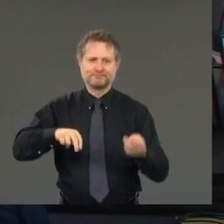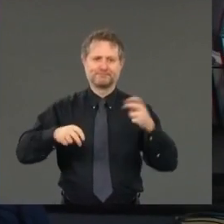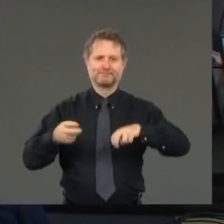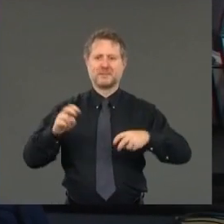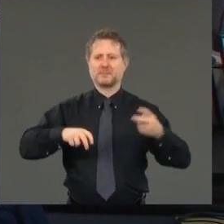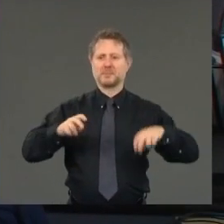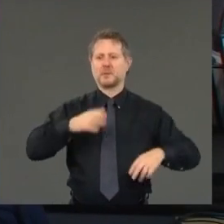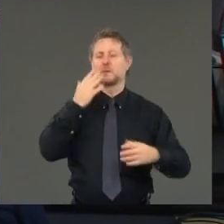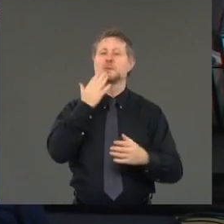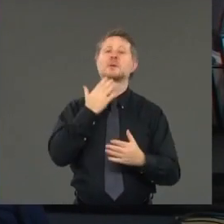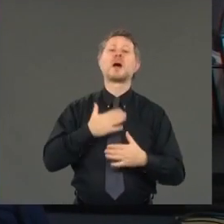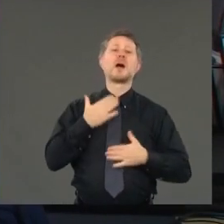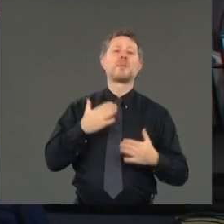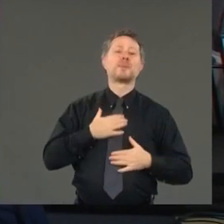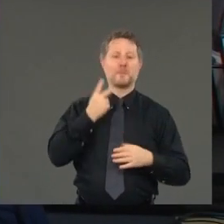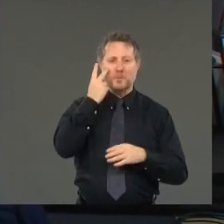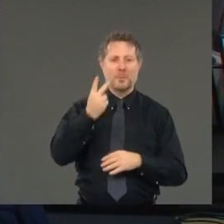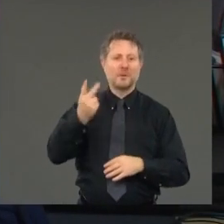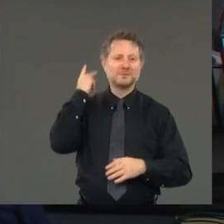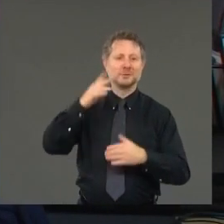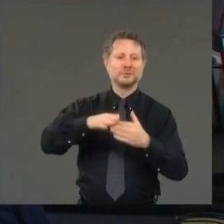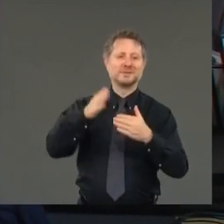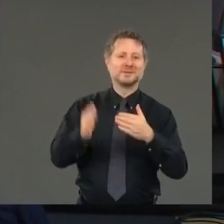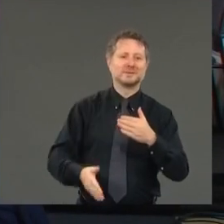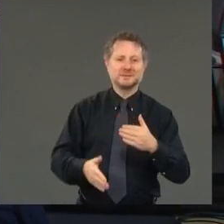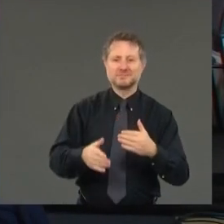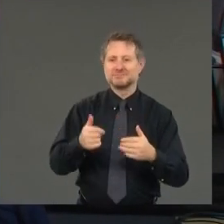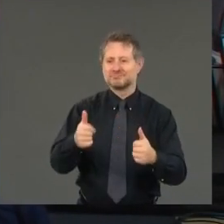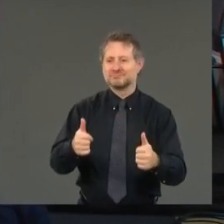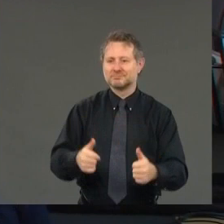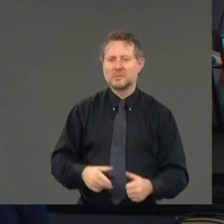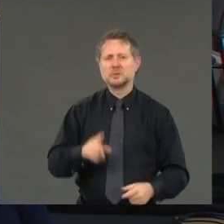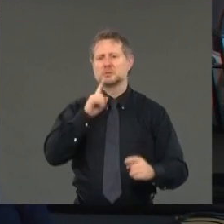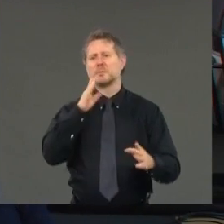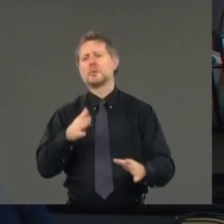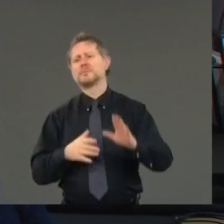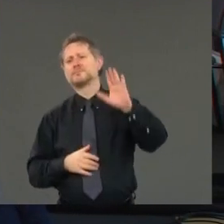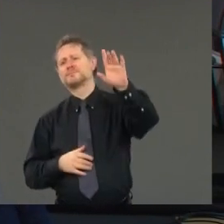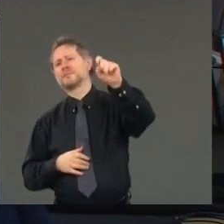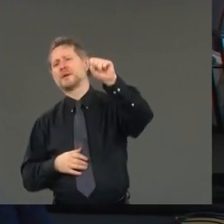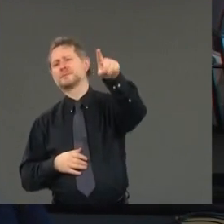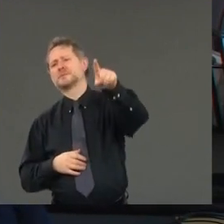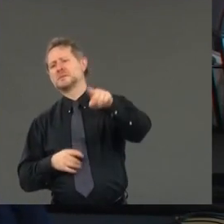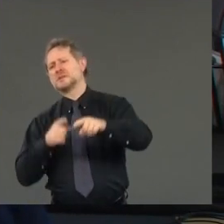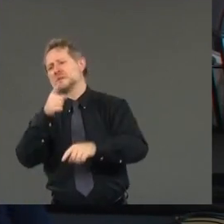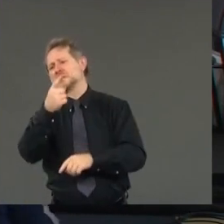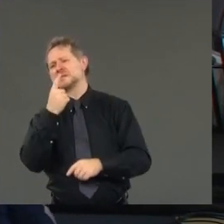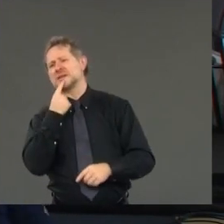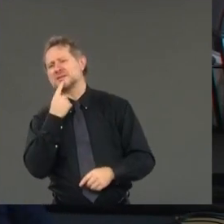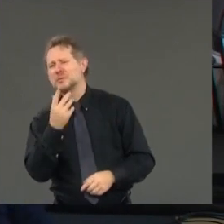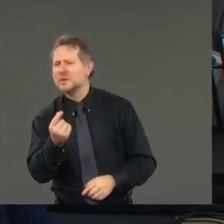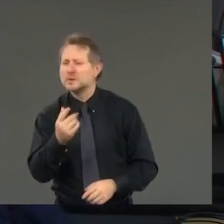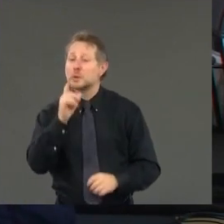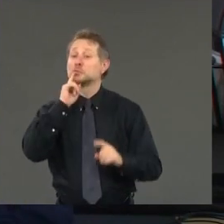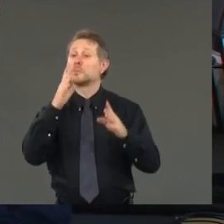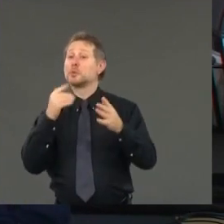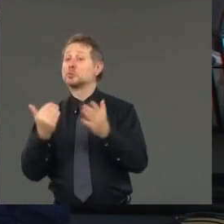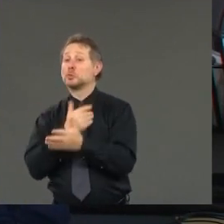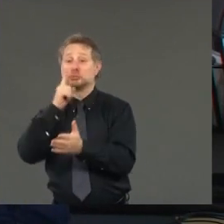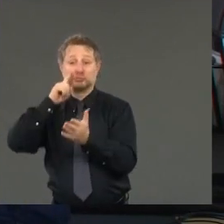Day. I was. Hydroxychloroquine. What about hydroxy? A new study has shown